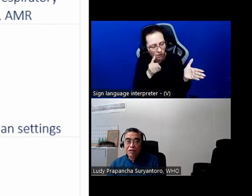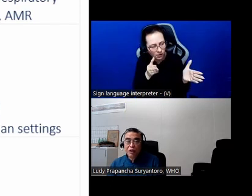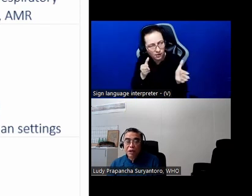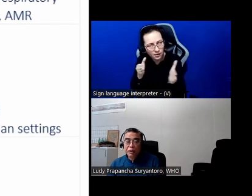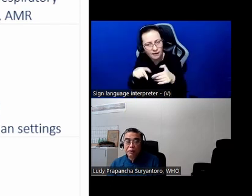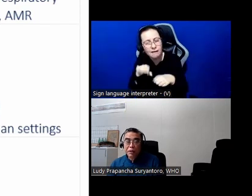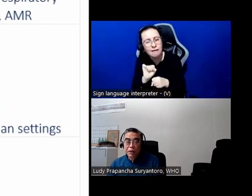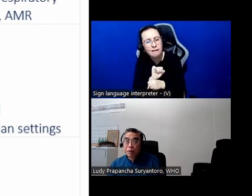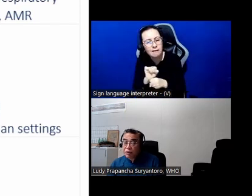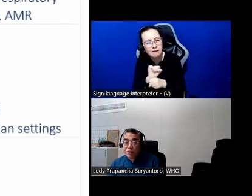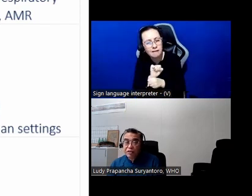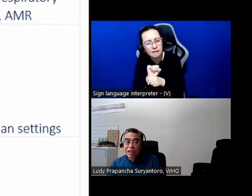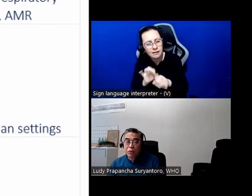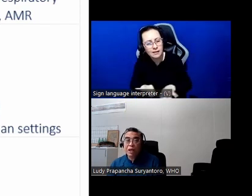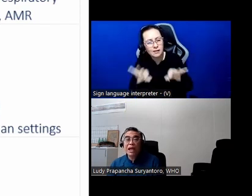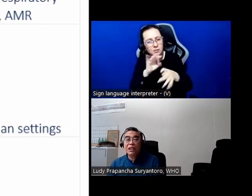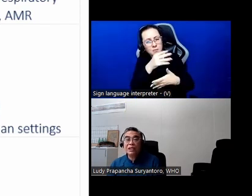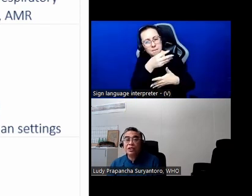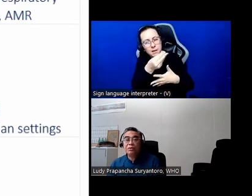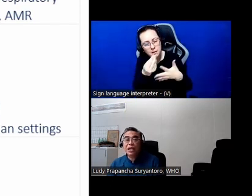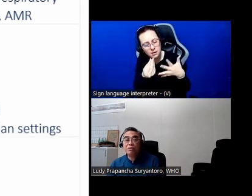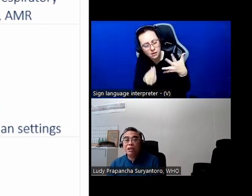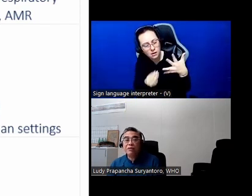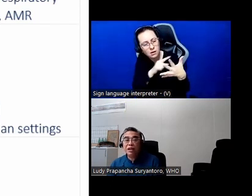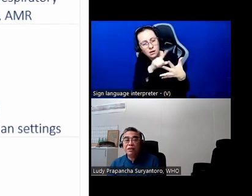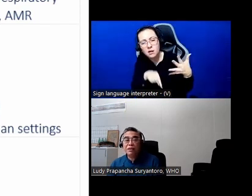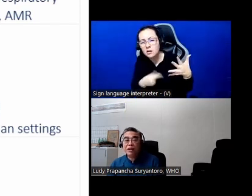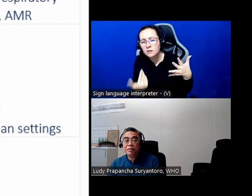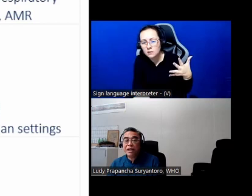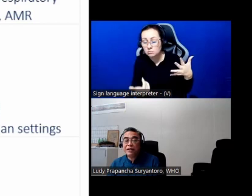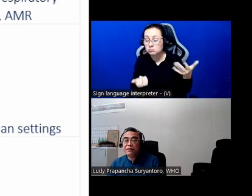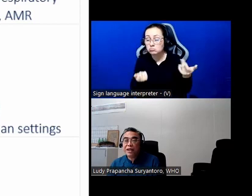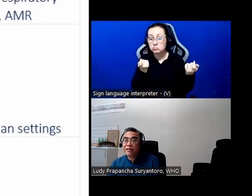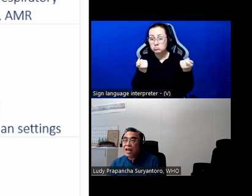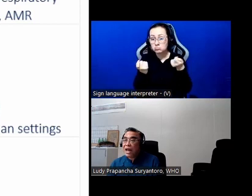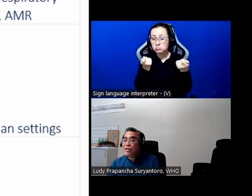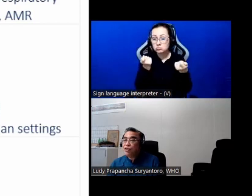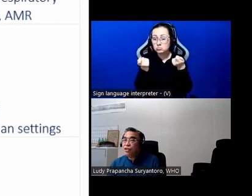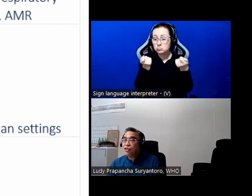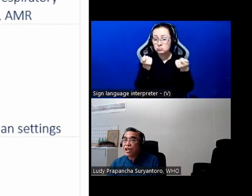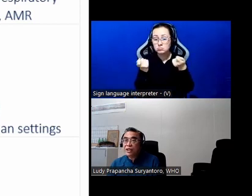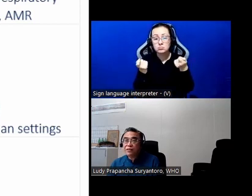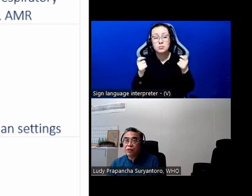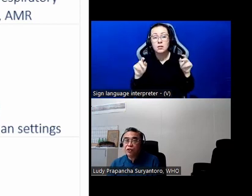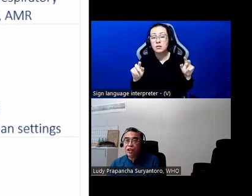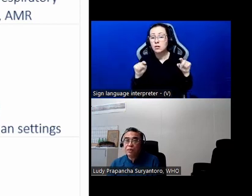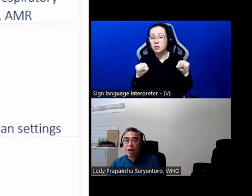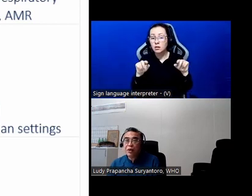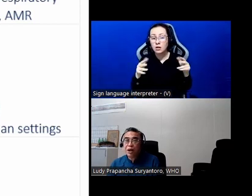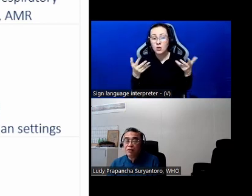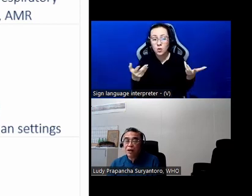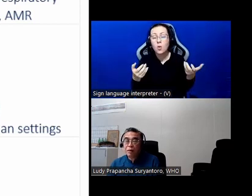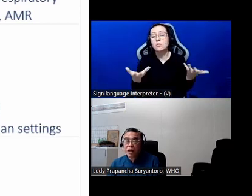So we are addressing the One Health and human-animal environment interface. As you can see in the future,